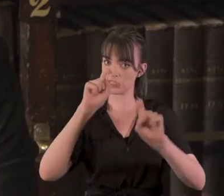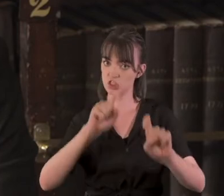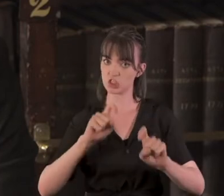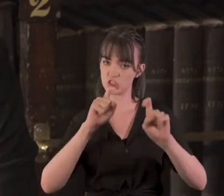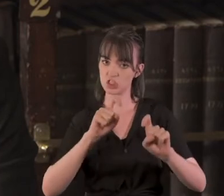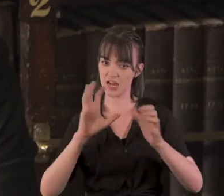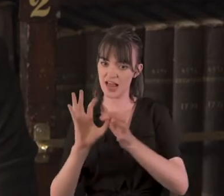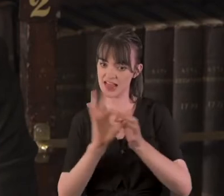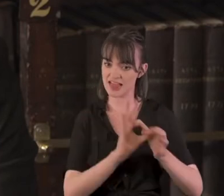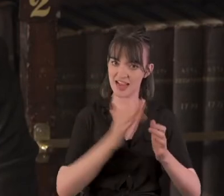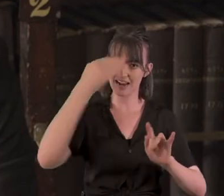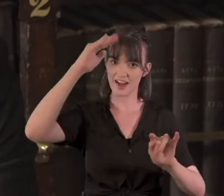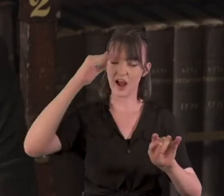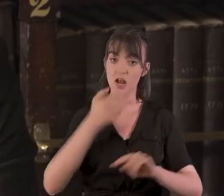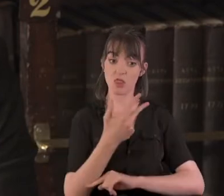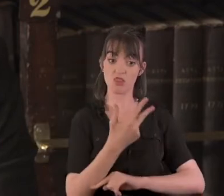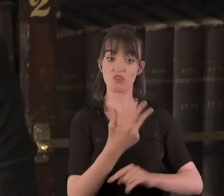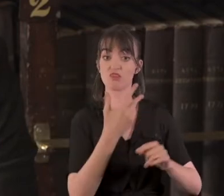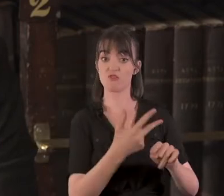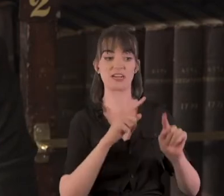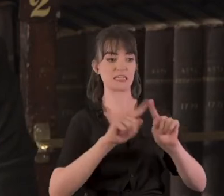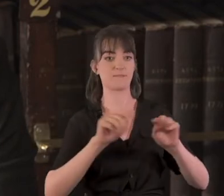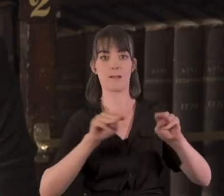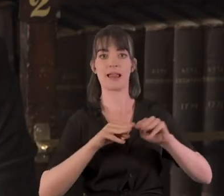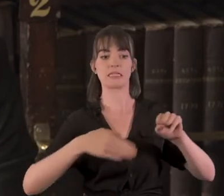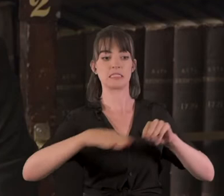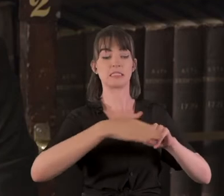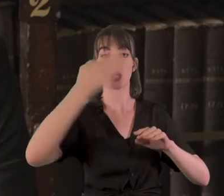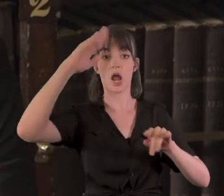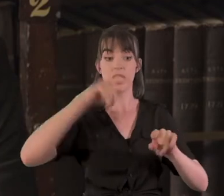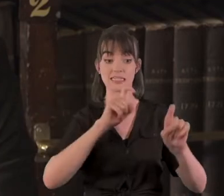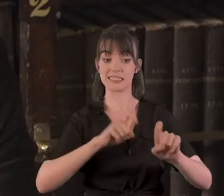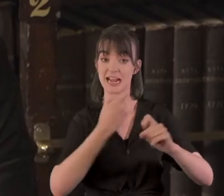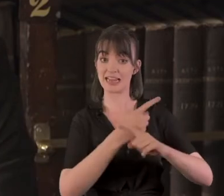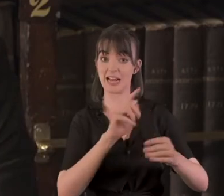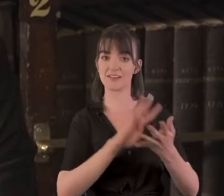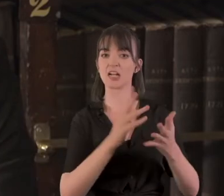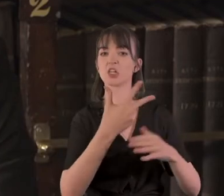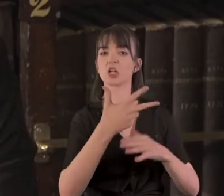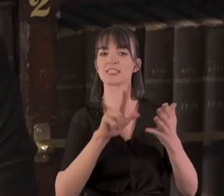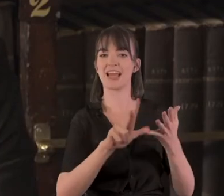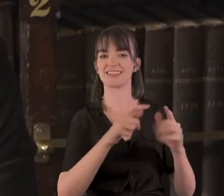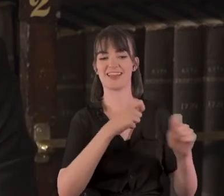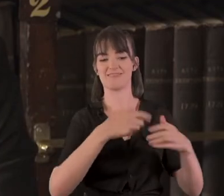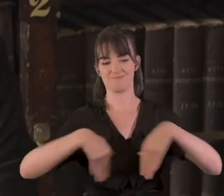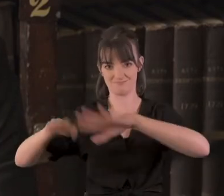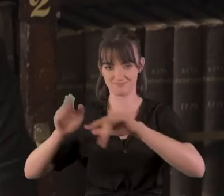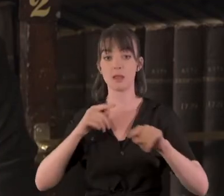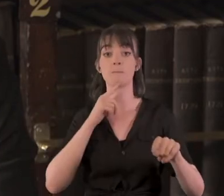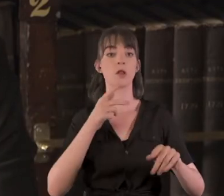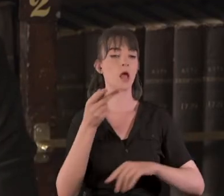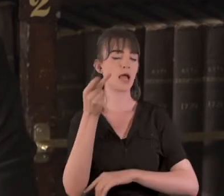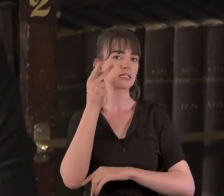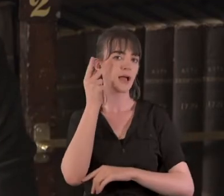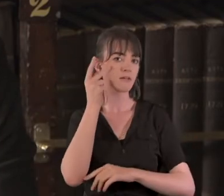ports on the island of Ireland, something which they retained until 1938. And of course, De Valera's negotiation of the return